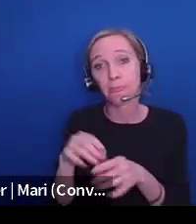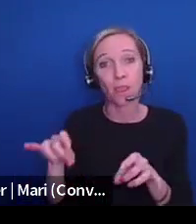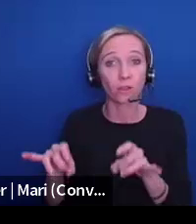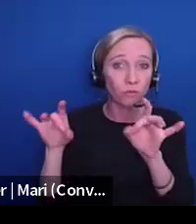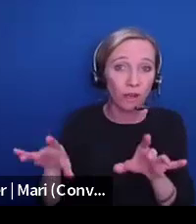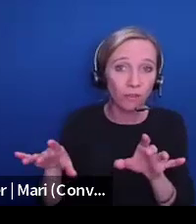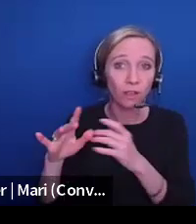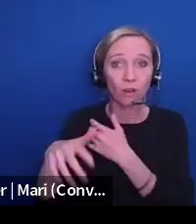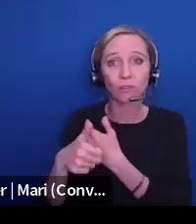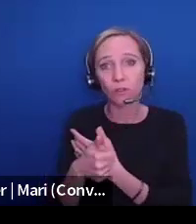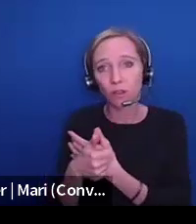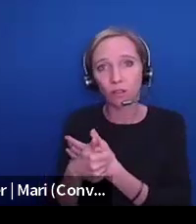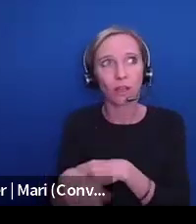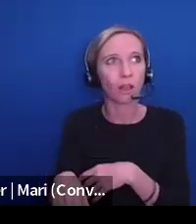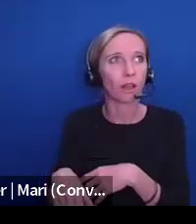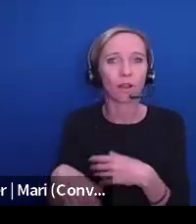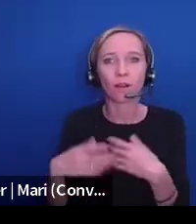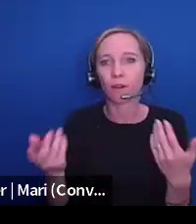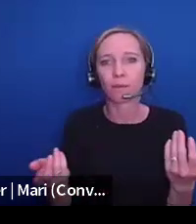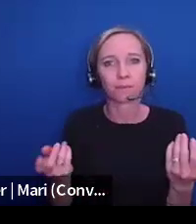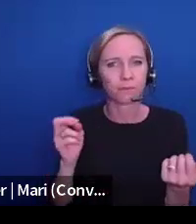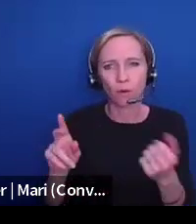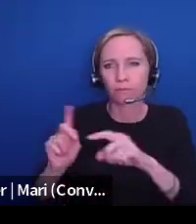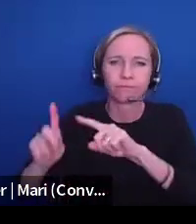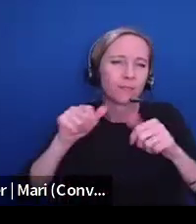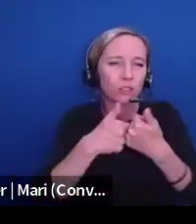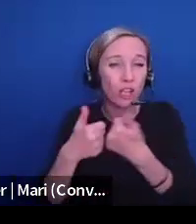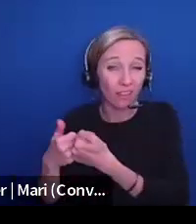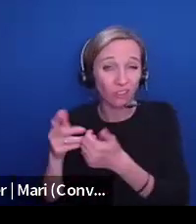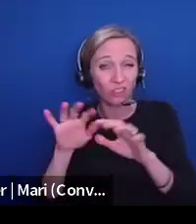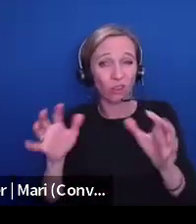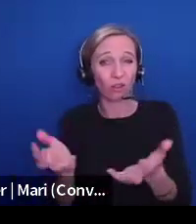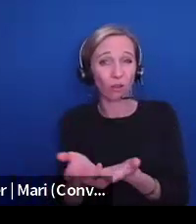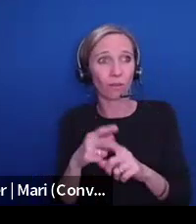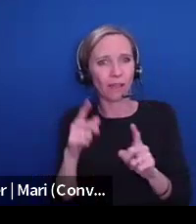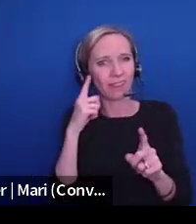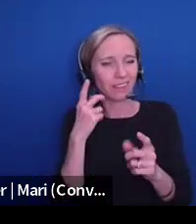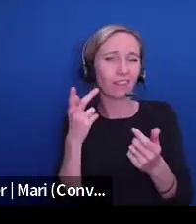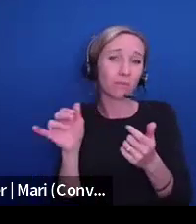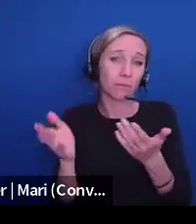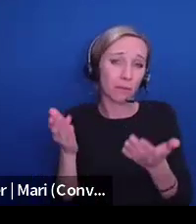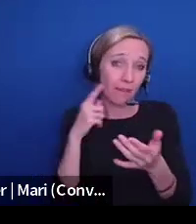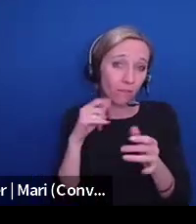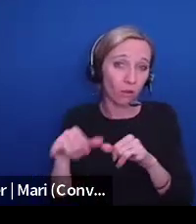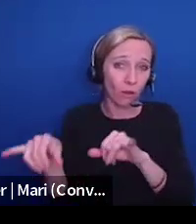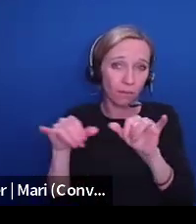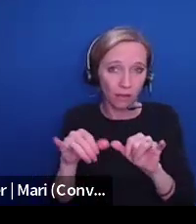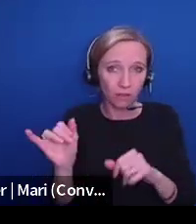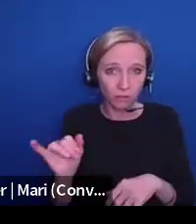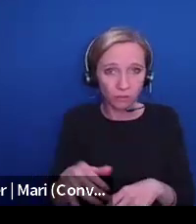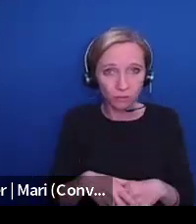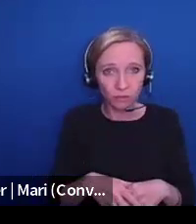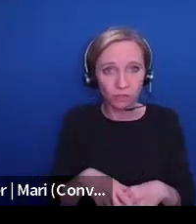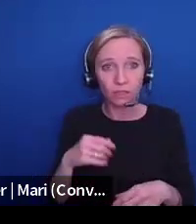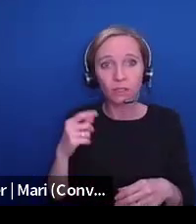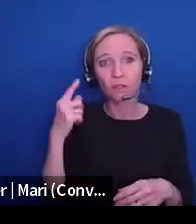Australia, you know, like, or so it's different challenges, but I think there are probably a lot of commonalities. And basically, I mean, if